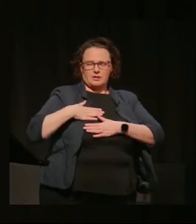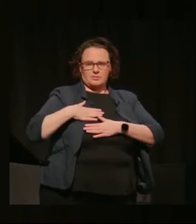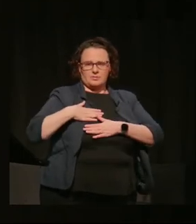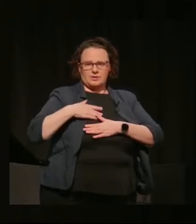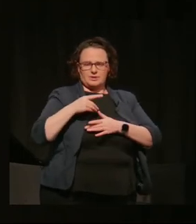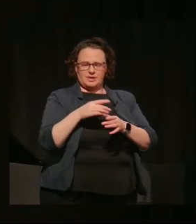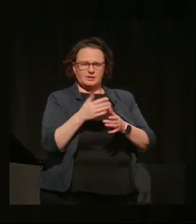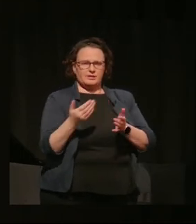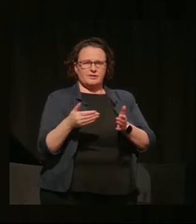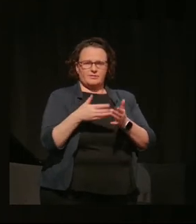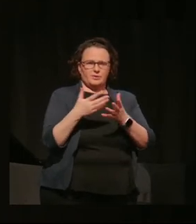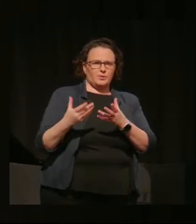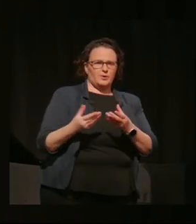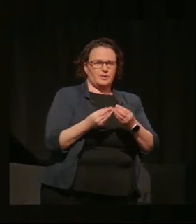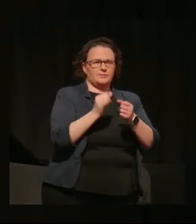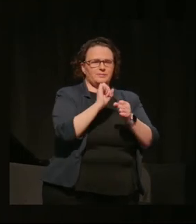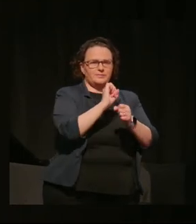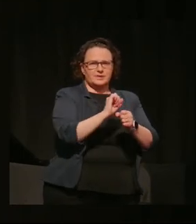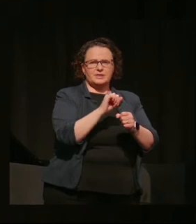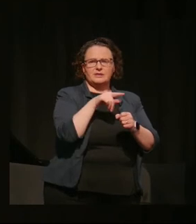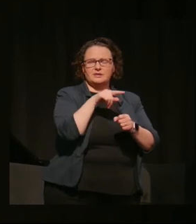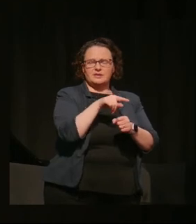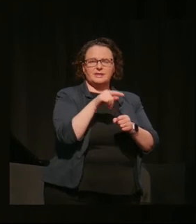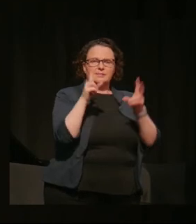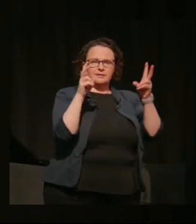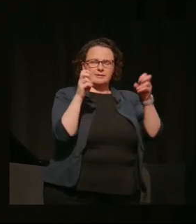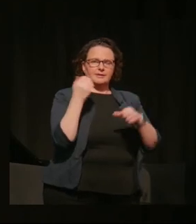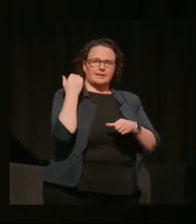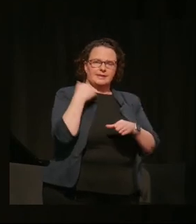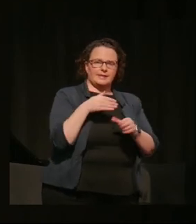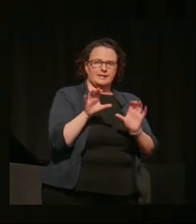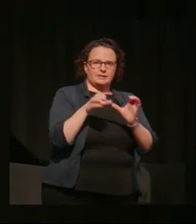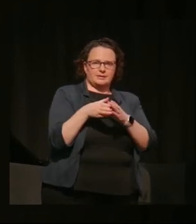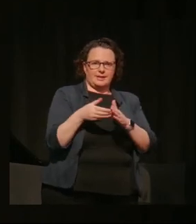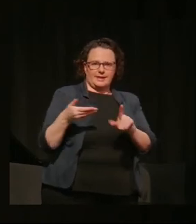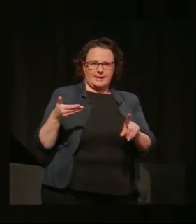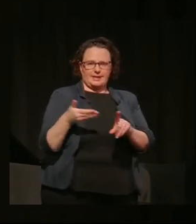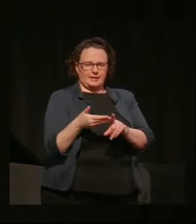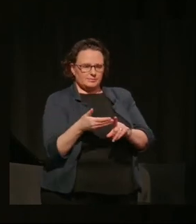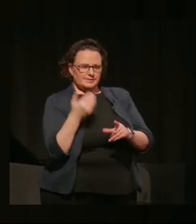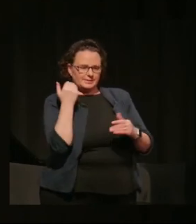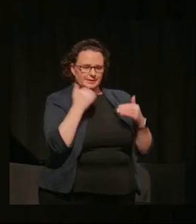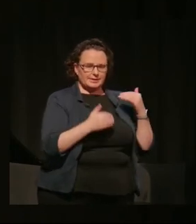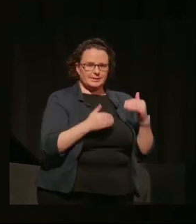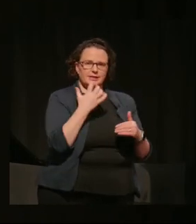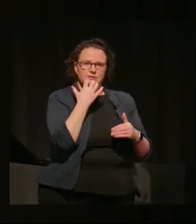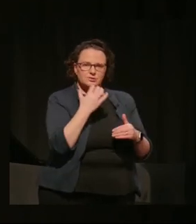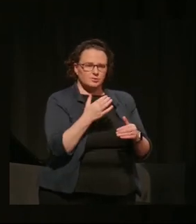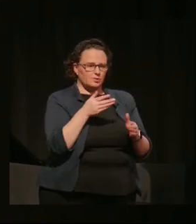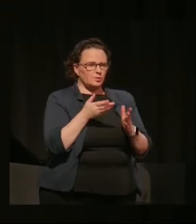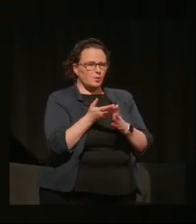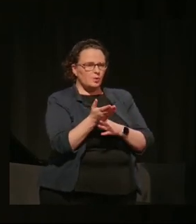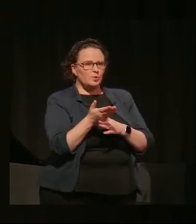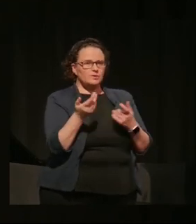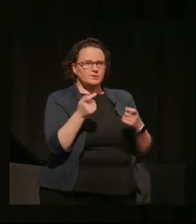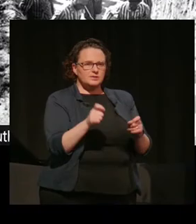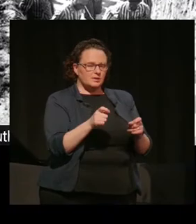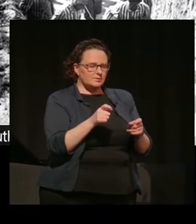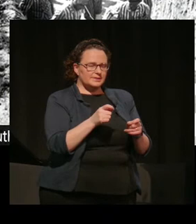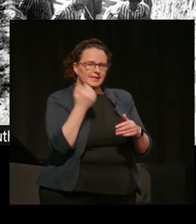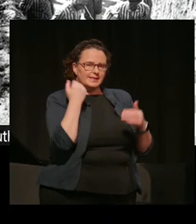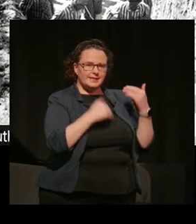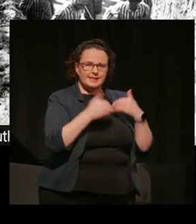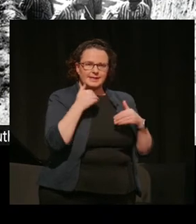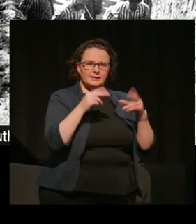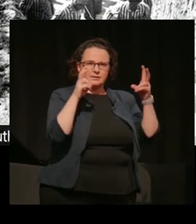killing units called Einsatzgruppen, taxed with killing Jews in all the towns and villages they passed through. The